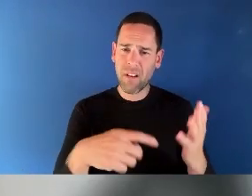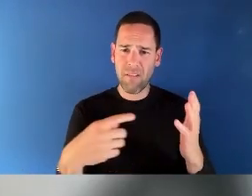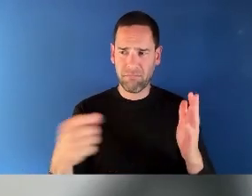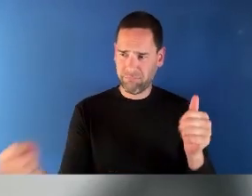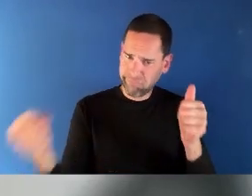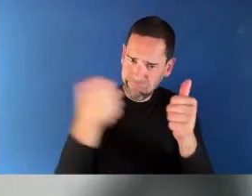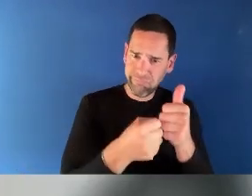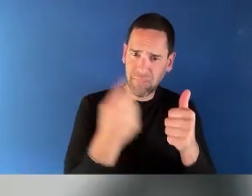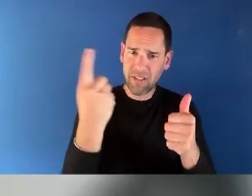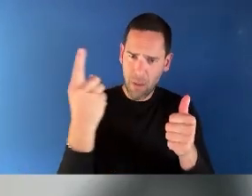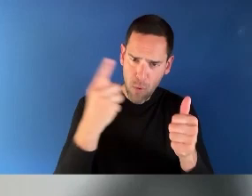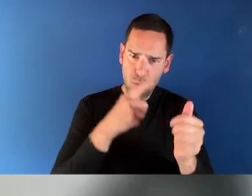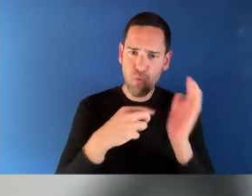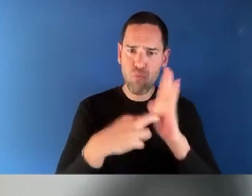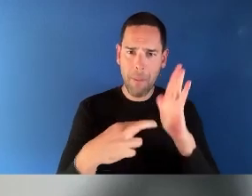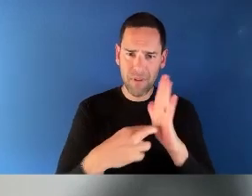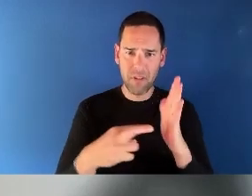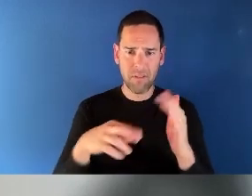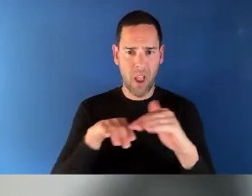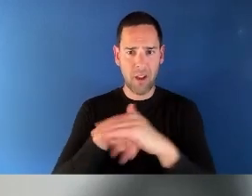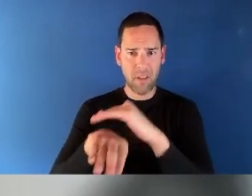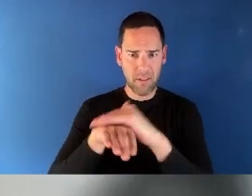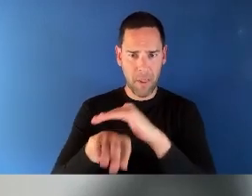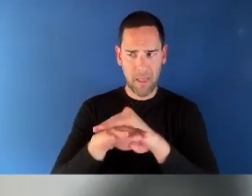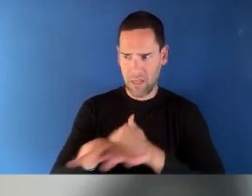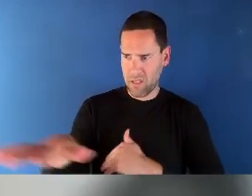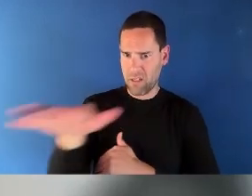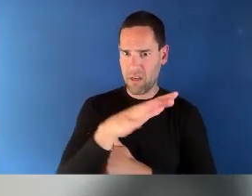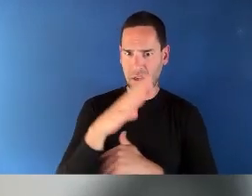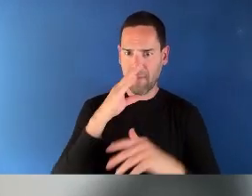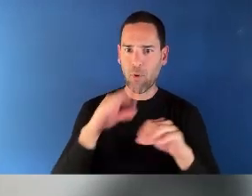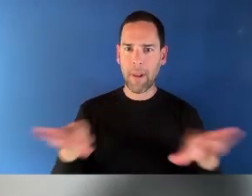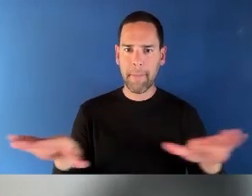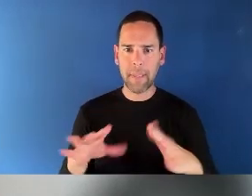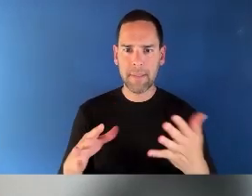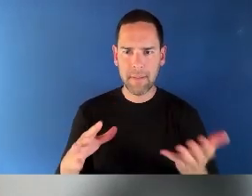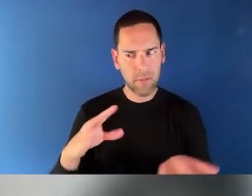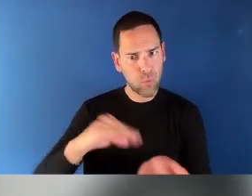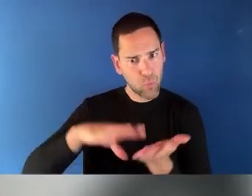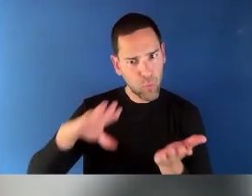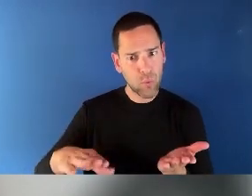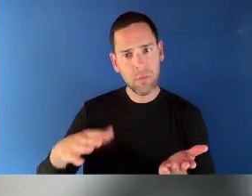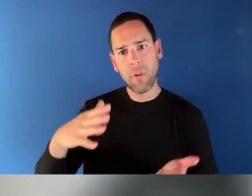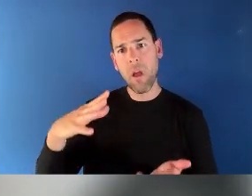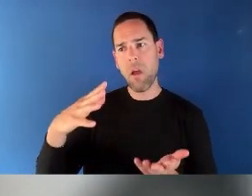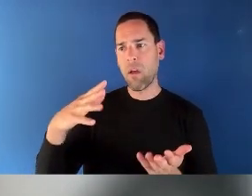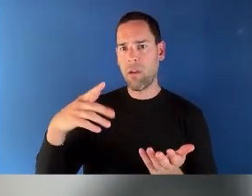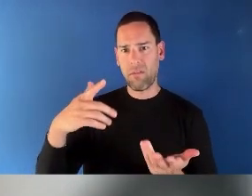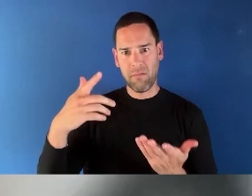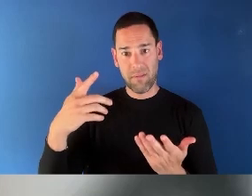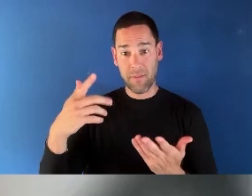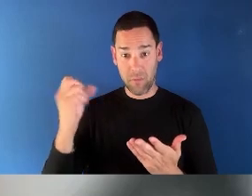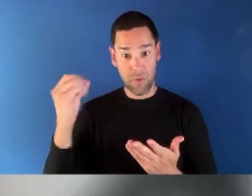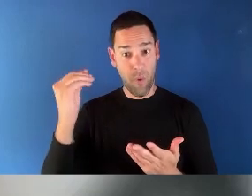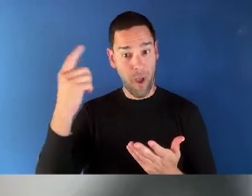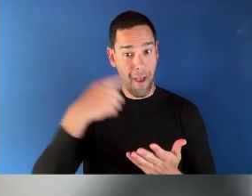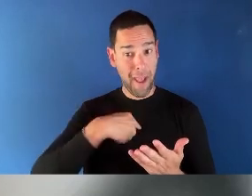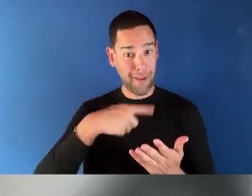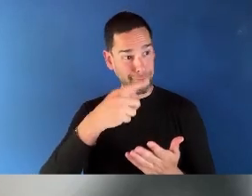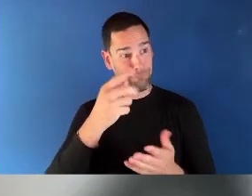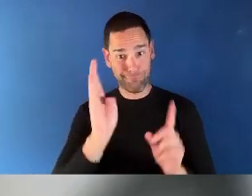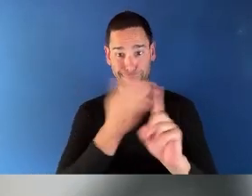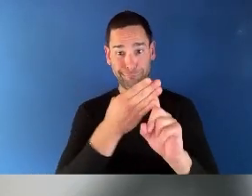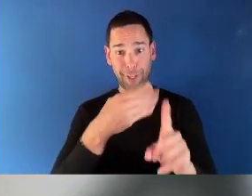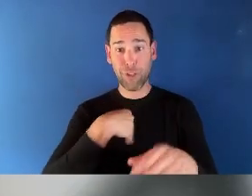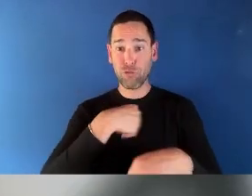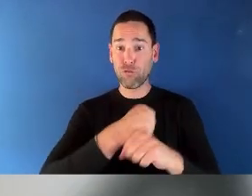accessibility, a student representing accessibility on our campus, and successfully negotiated a new cabinet position called the